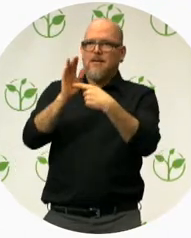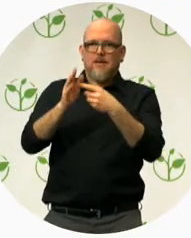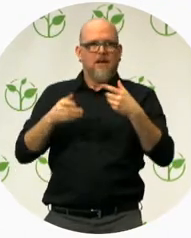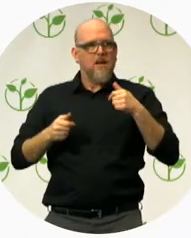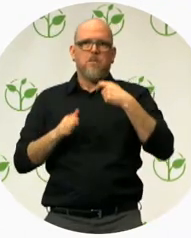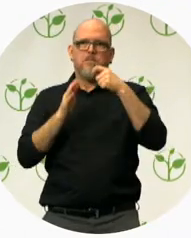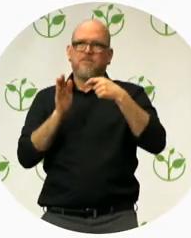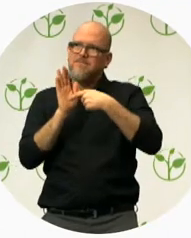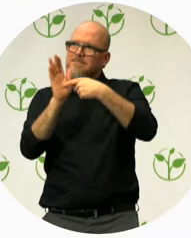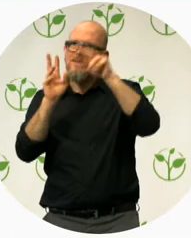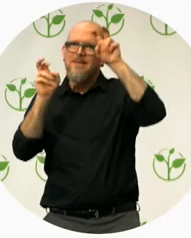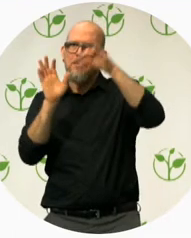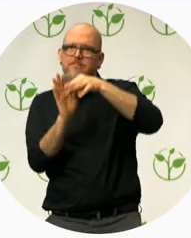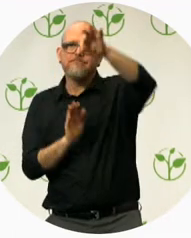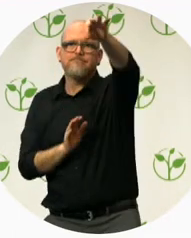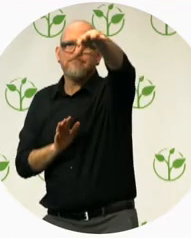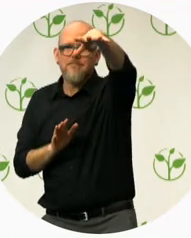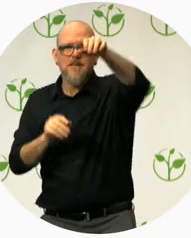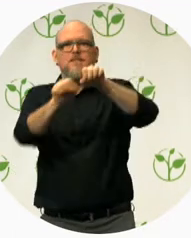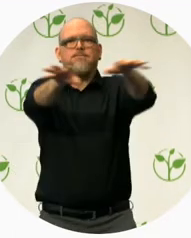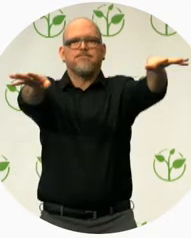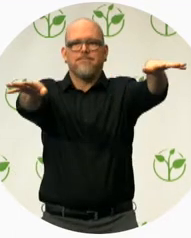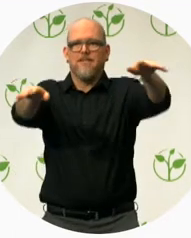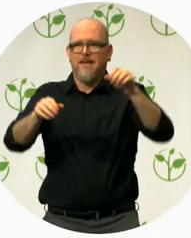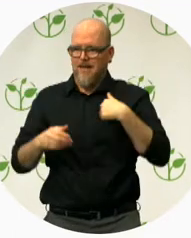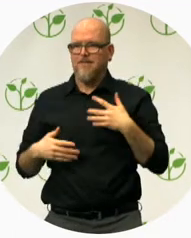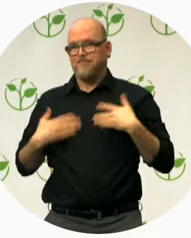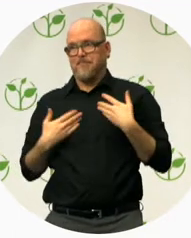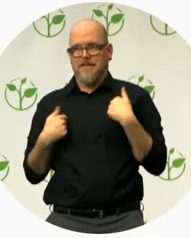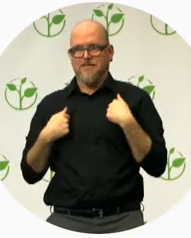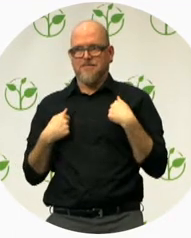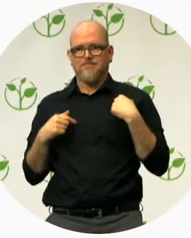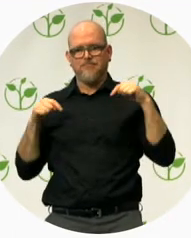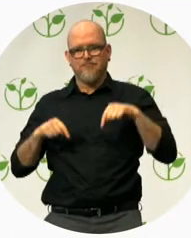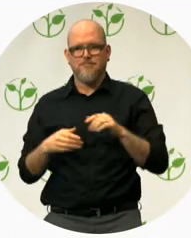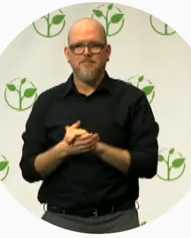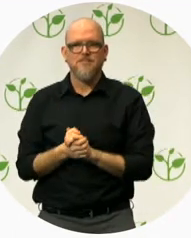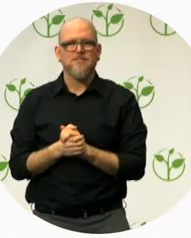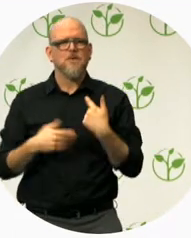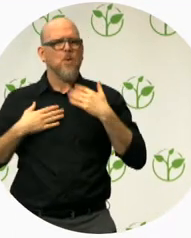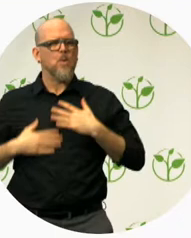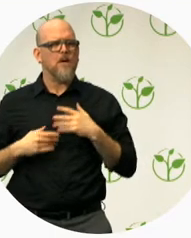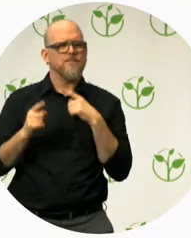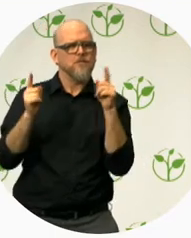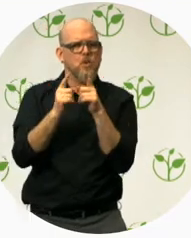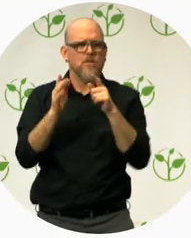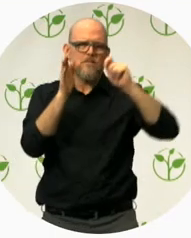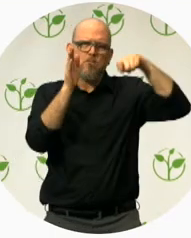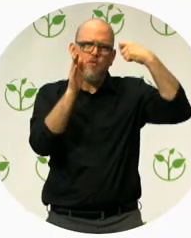Rodrigo. And now, I ask technology to show the video that Rodrigo has prepared for